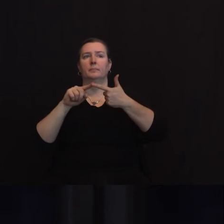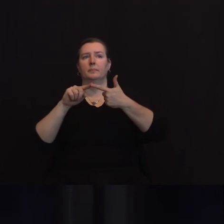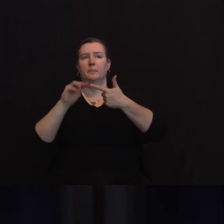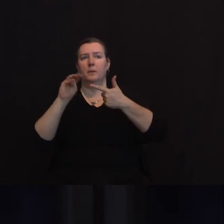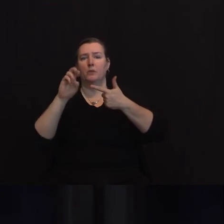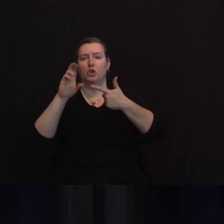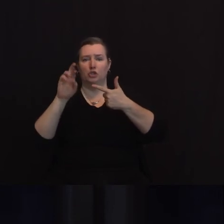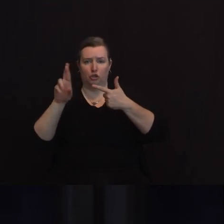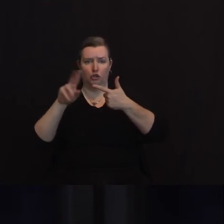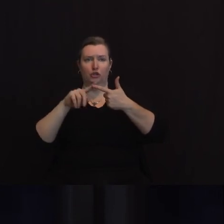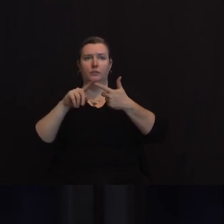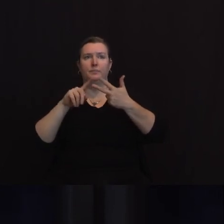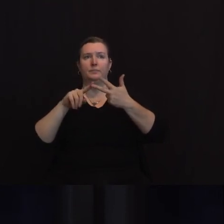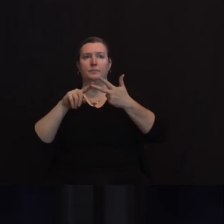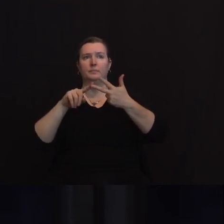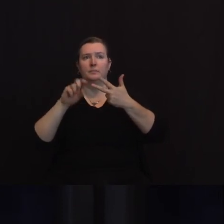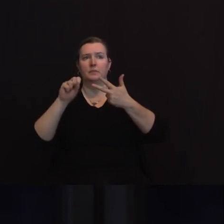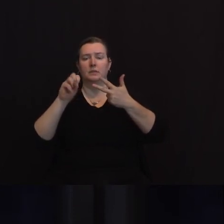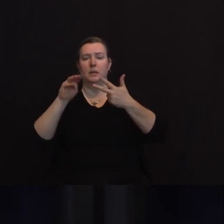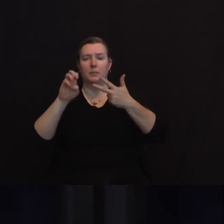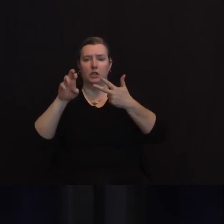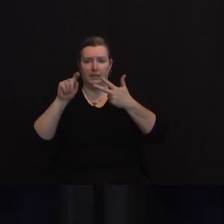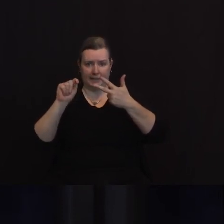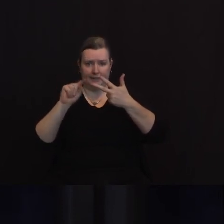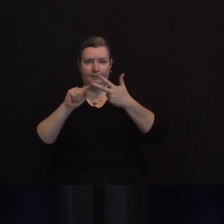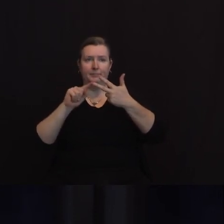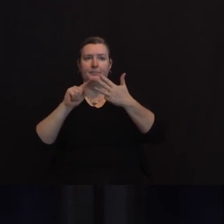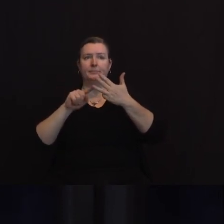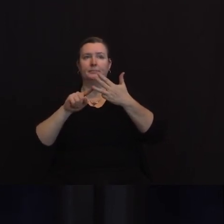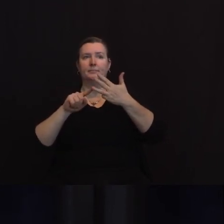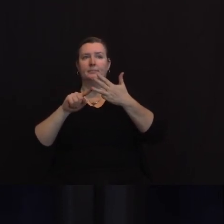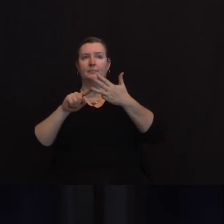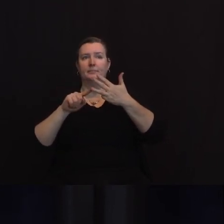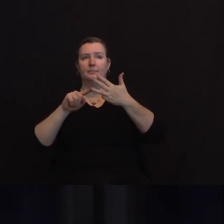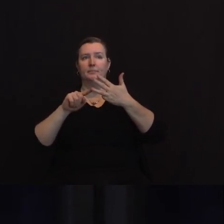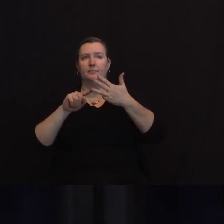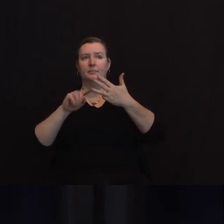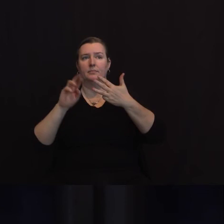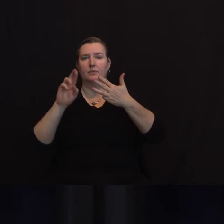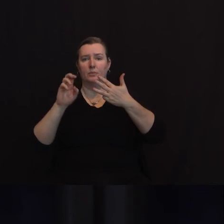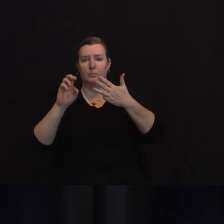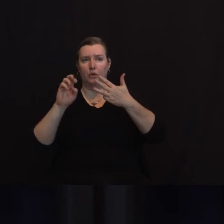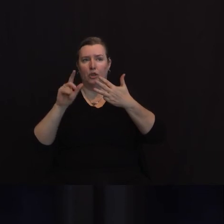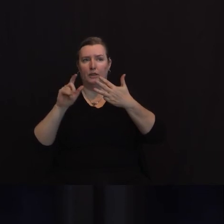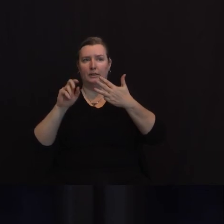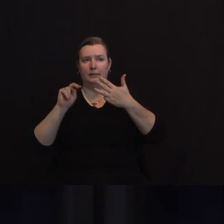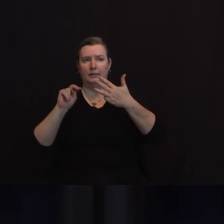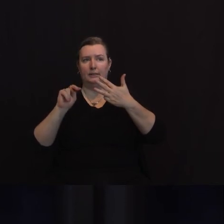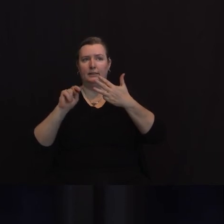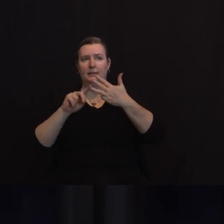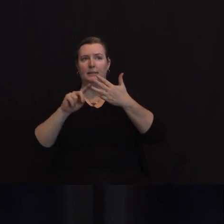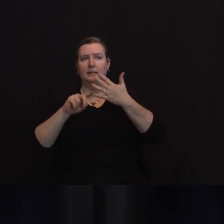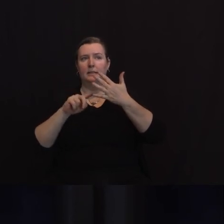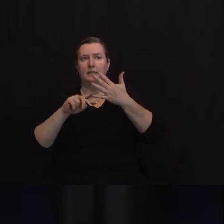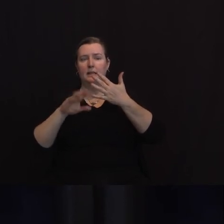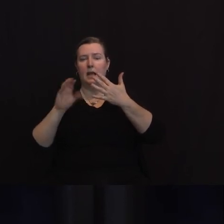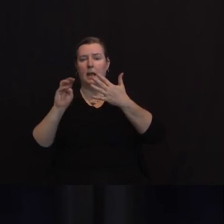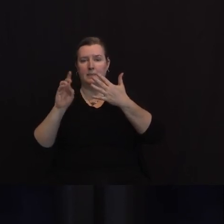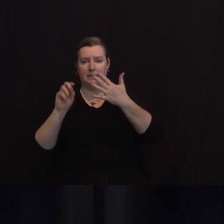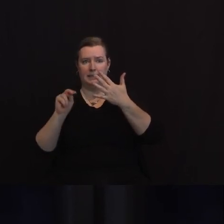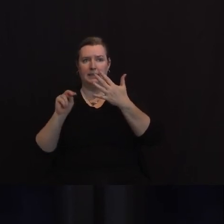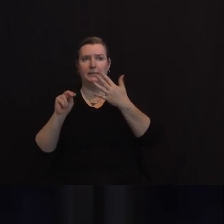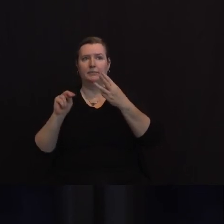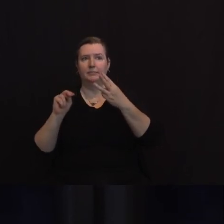central west region of the state, and Burlington, Camden, and Gloucester and Salem in the southwest region of the